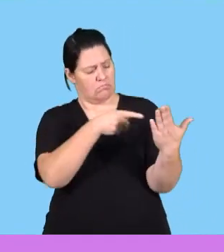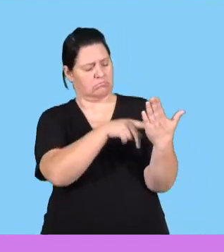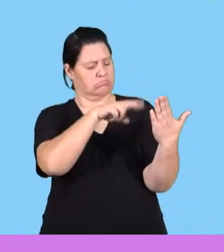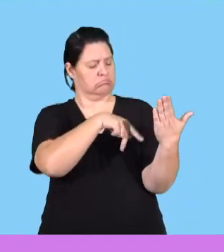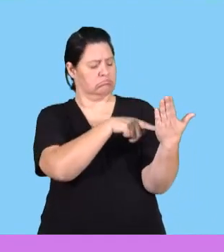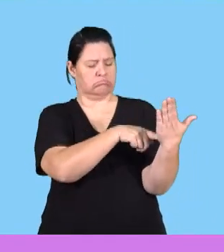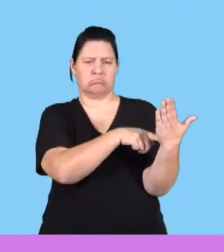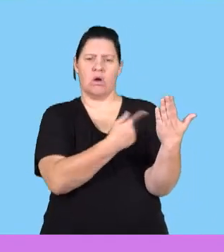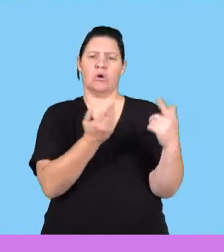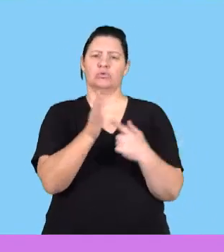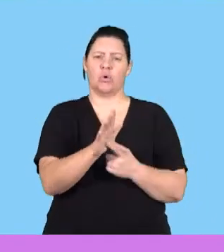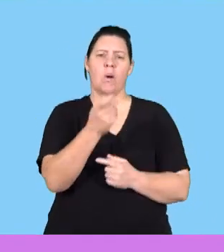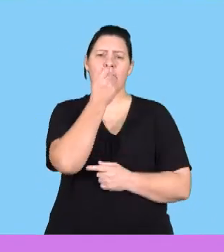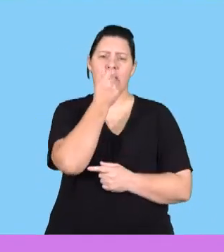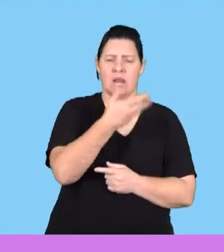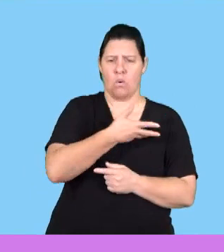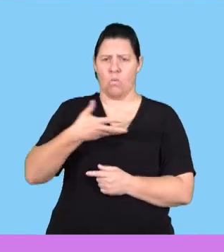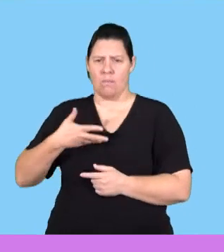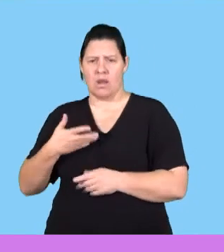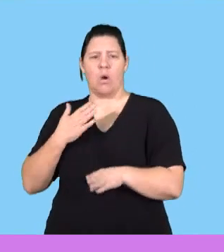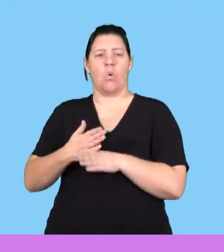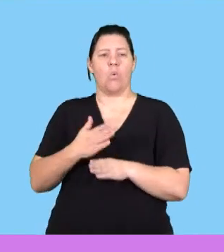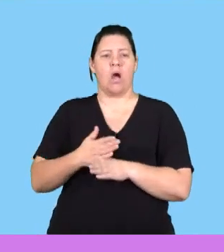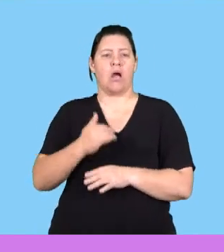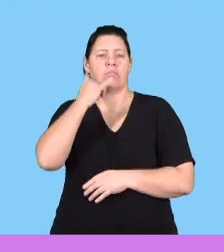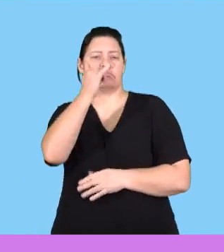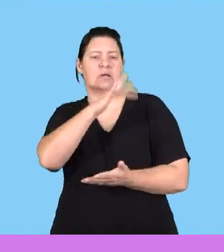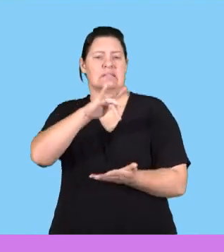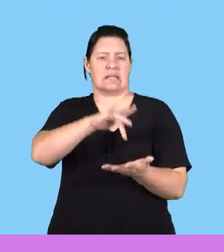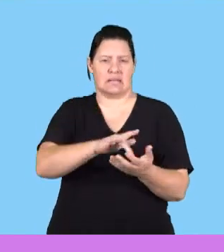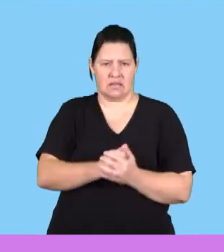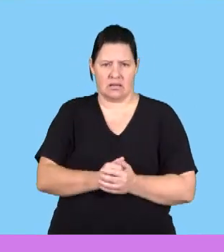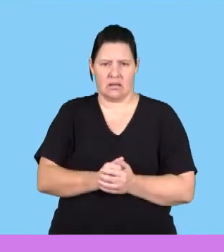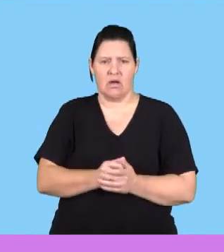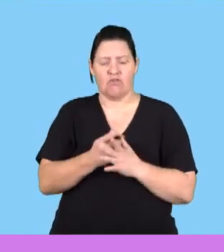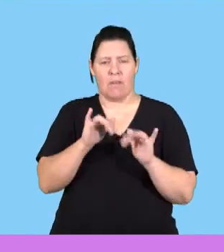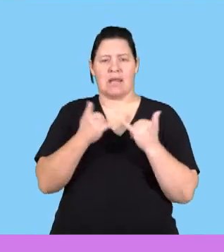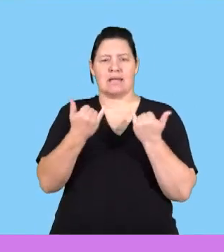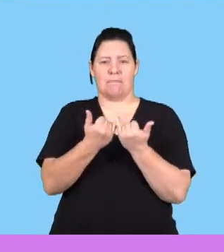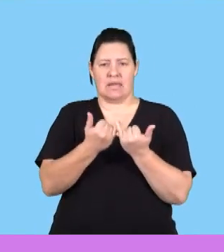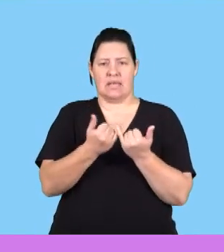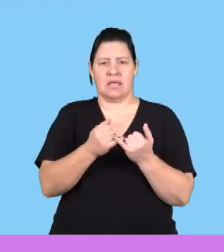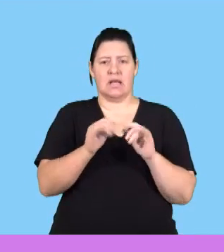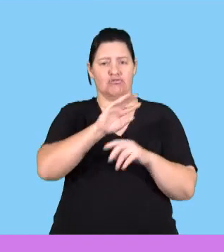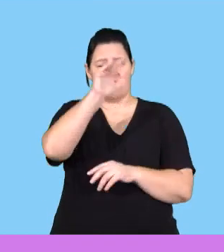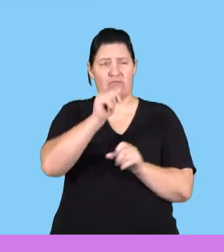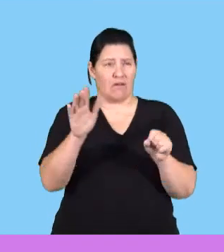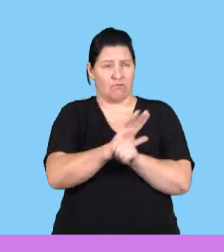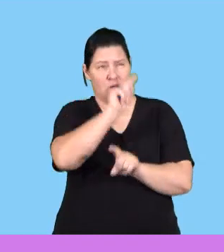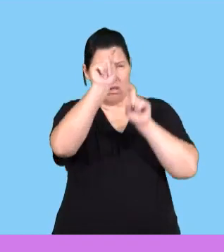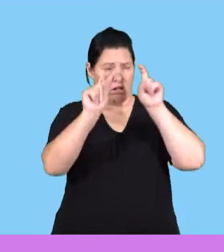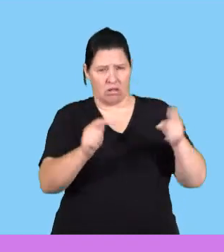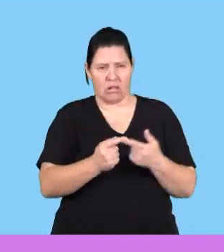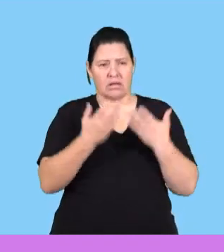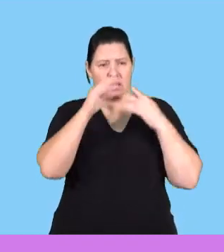in the local newspaper that shows the number of males and females working at call centers of a certain company across